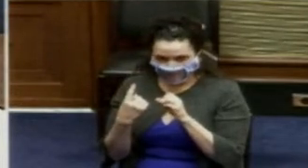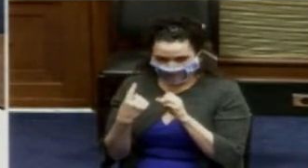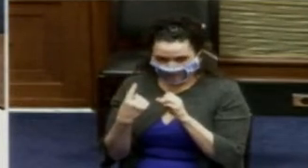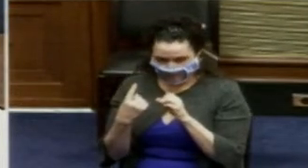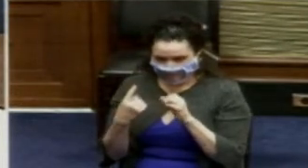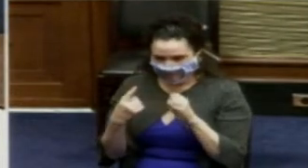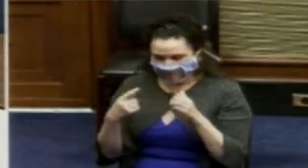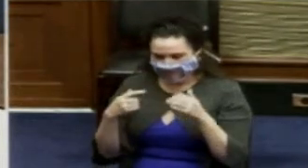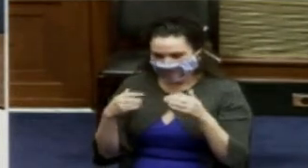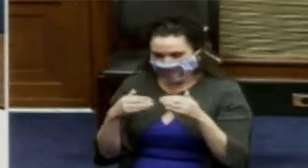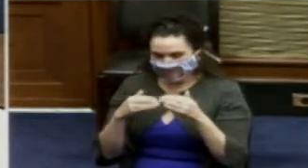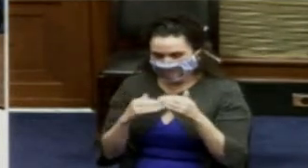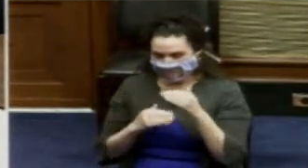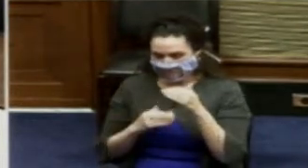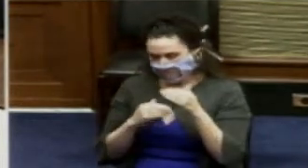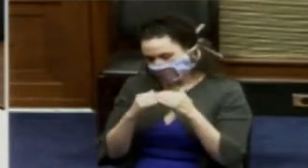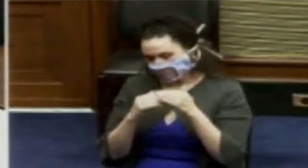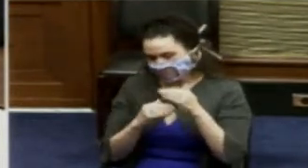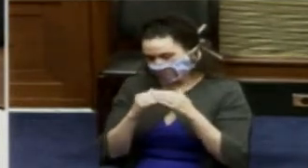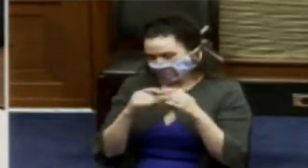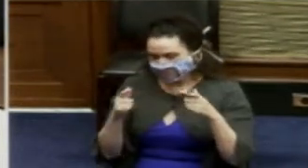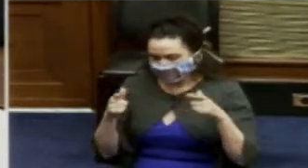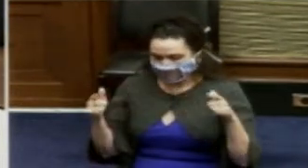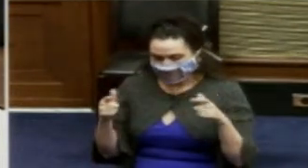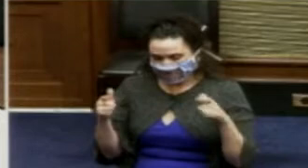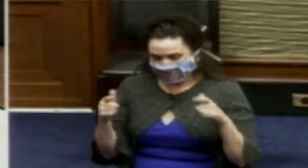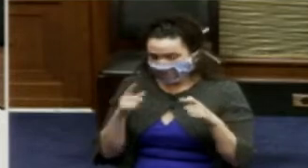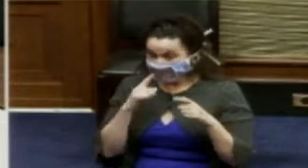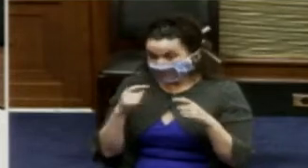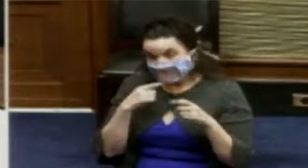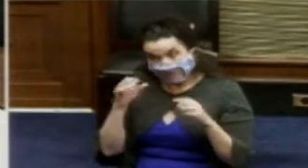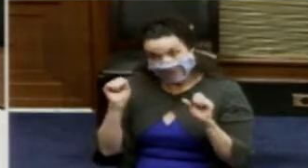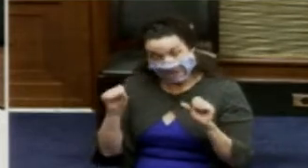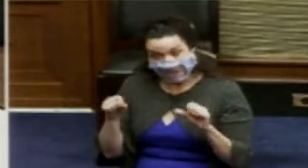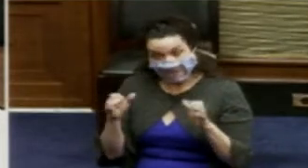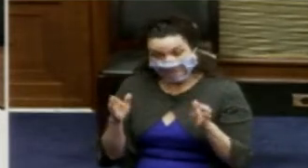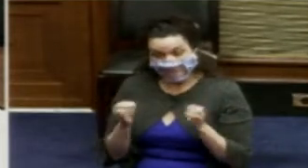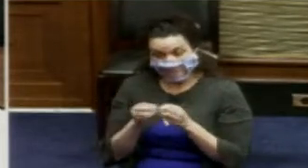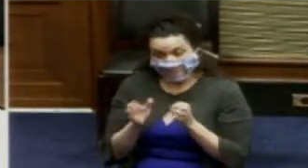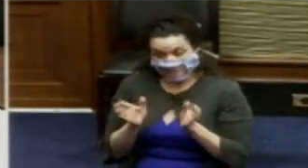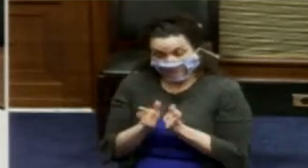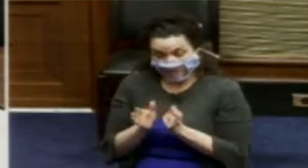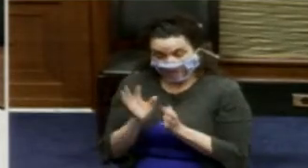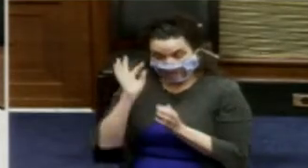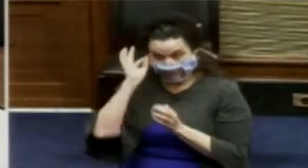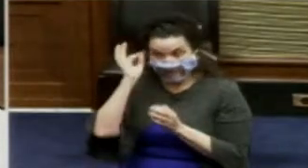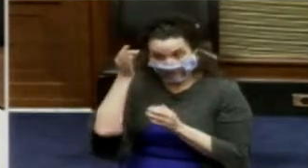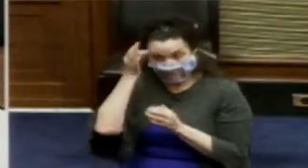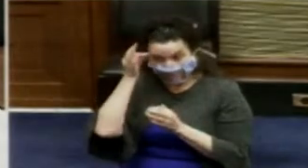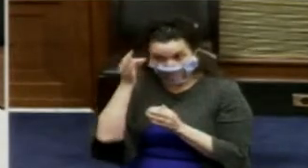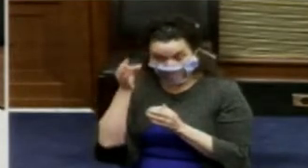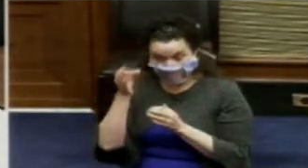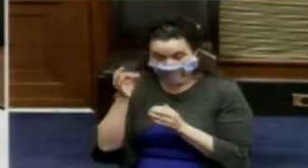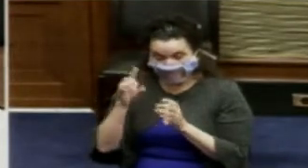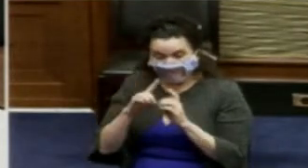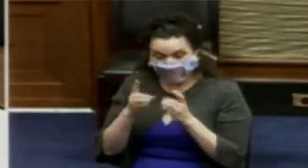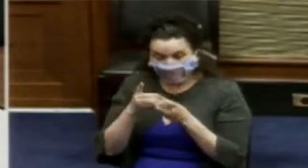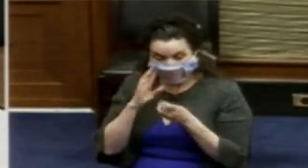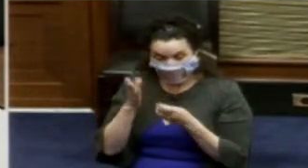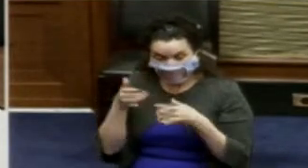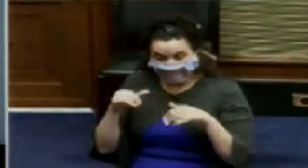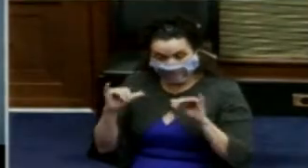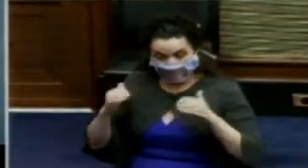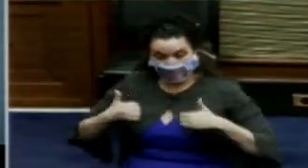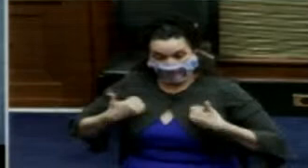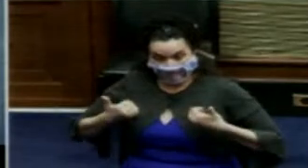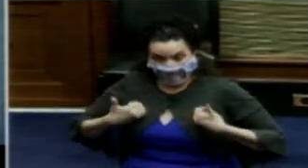but they left open the possibility of it being smaller. So the federal district would persist with HR 51. Right, that's not my